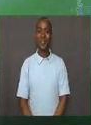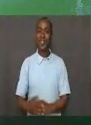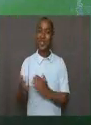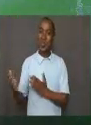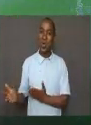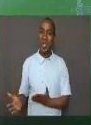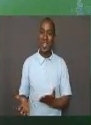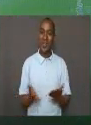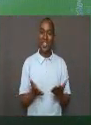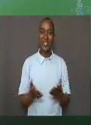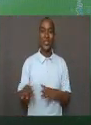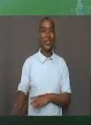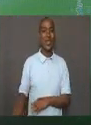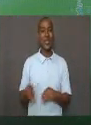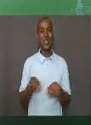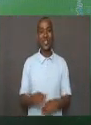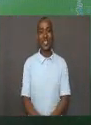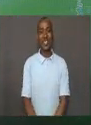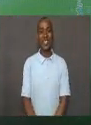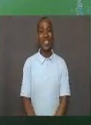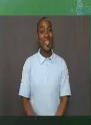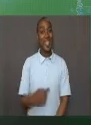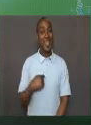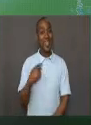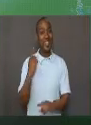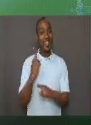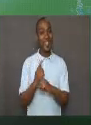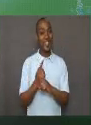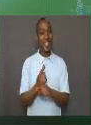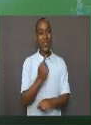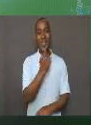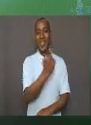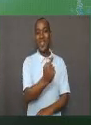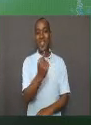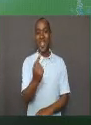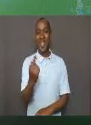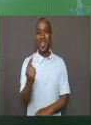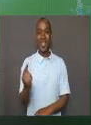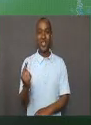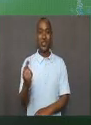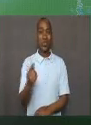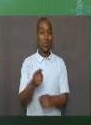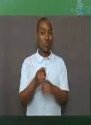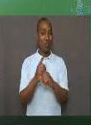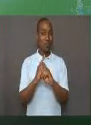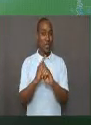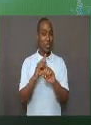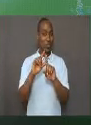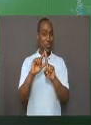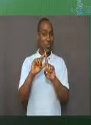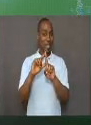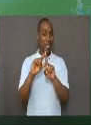Welcome back, students. I am sure everyone was able to remember all the